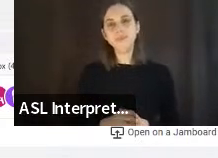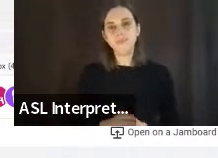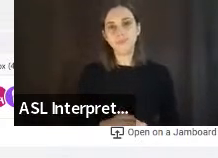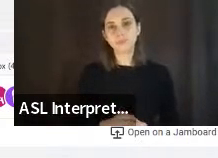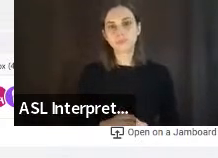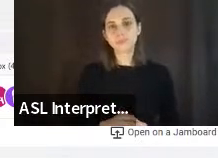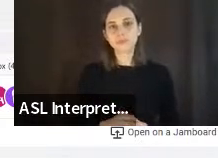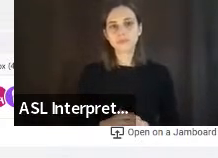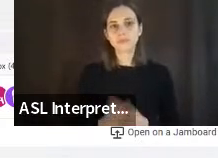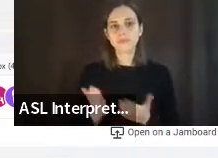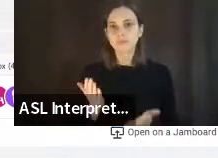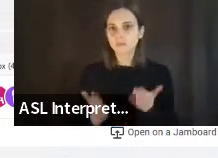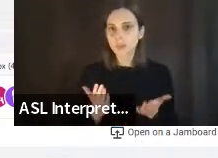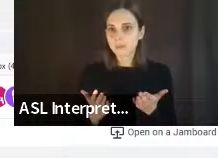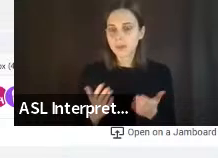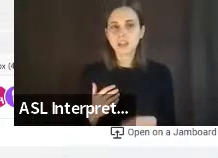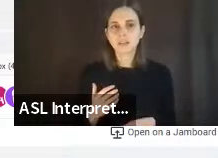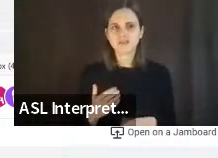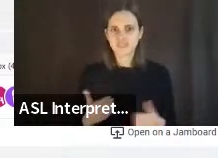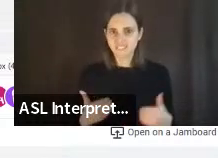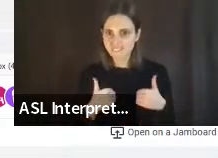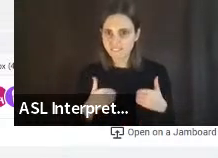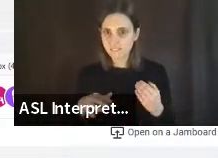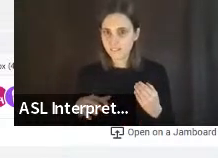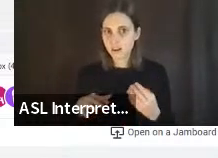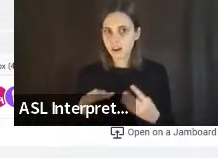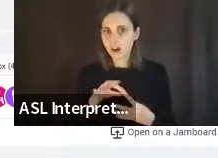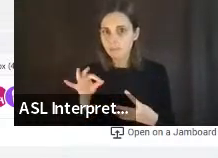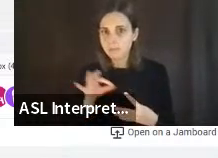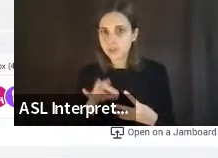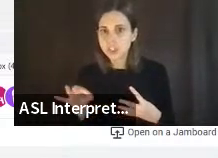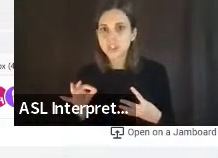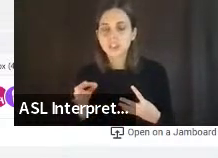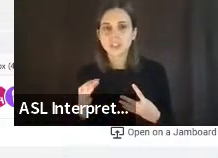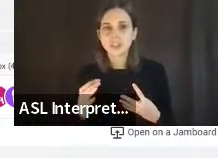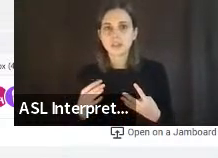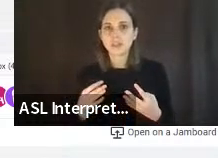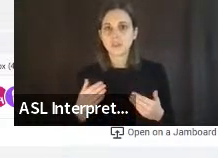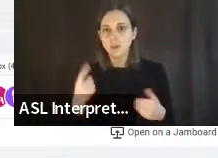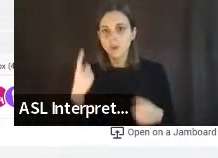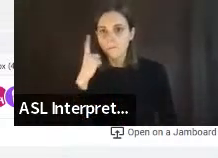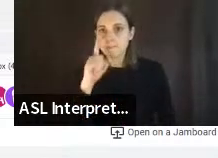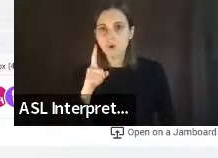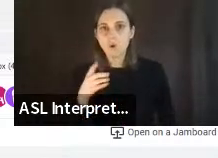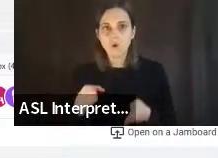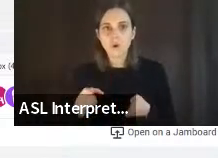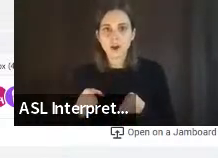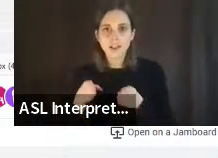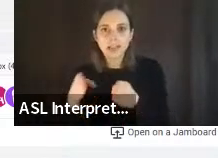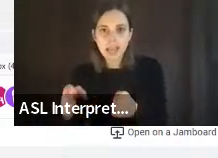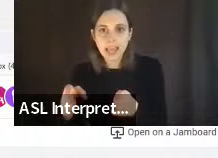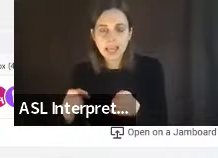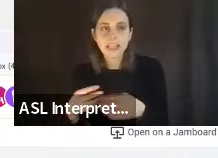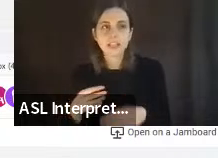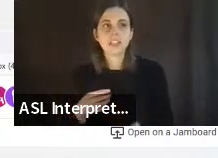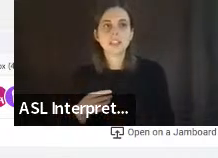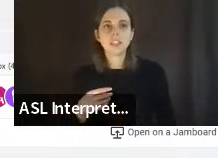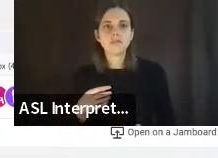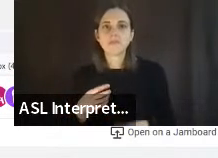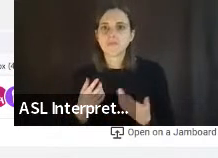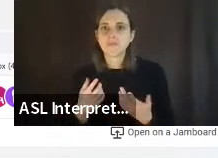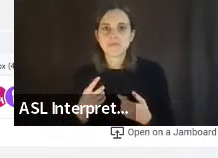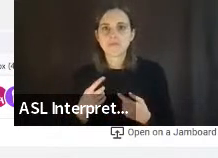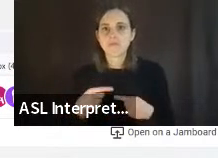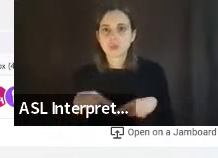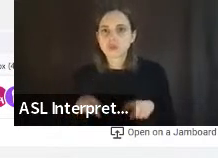for a lane to be high capacity transit during, say, the day versus a general purpose or